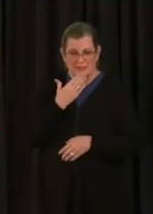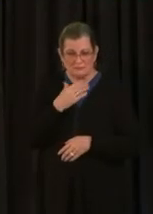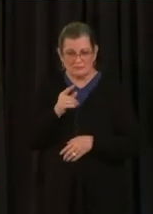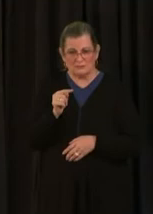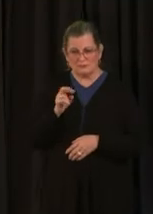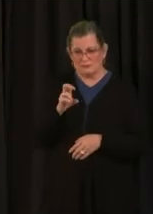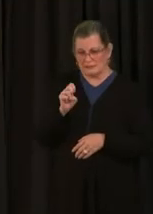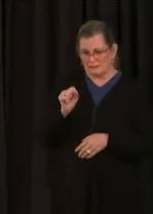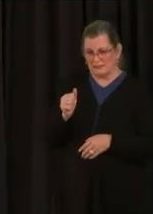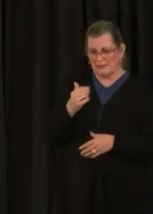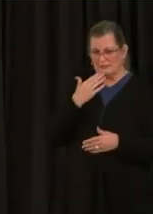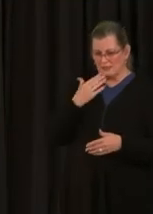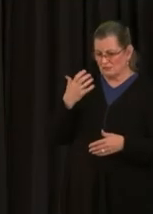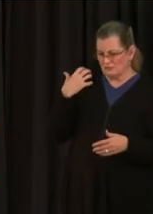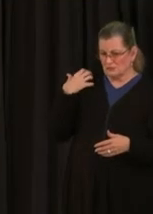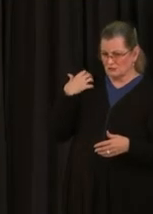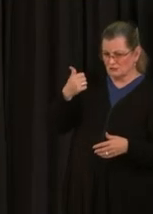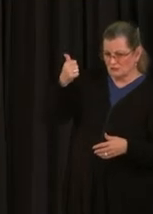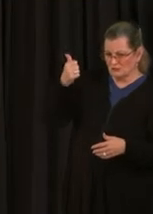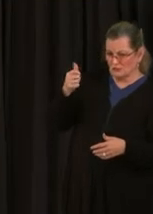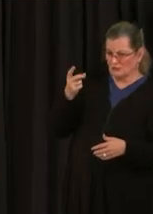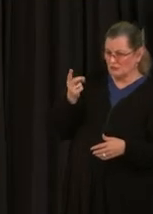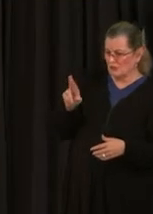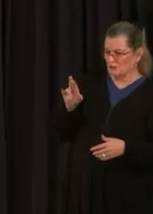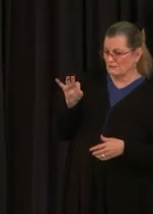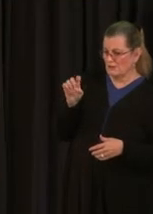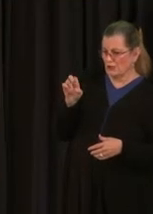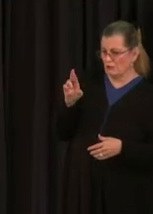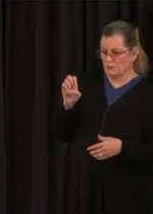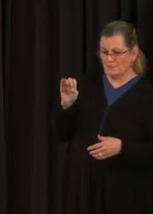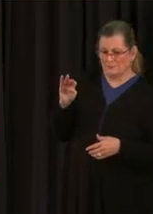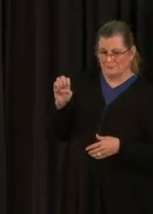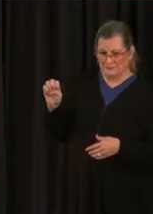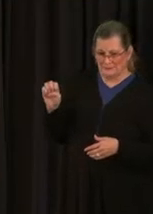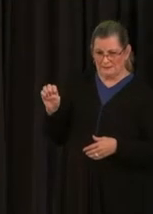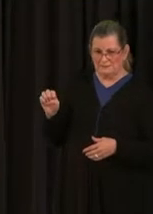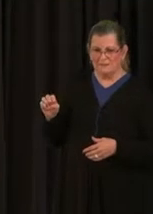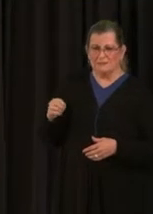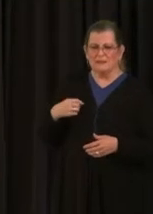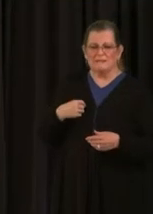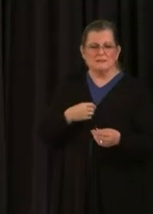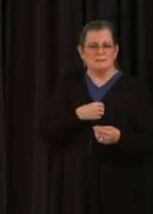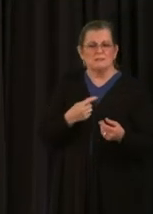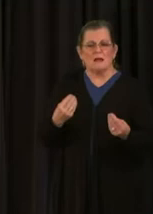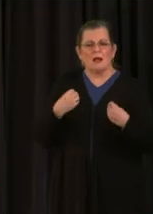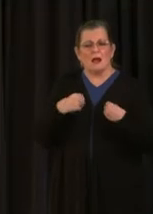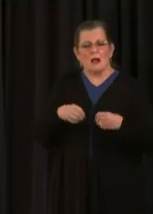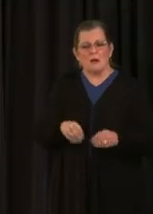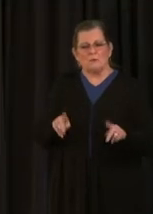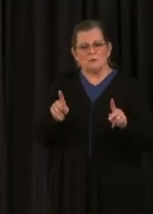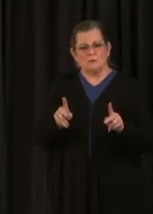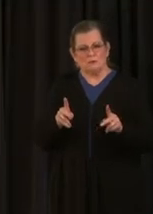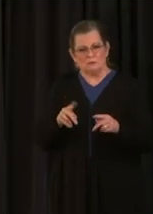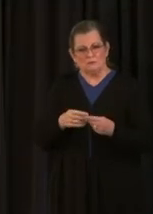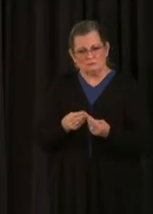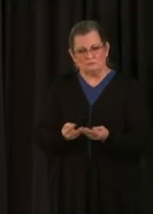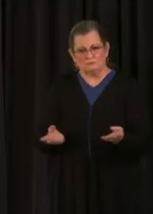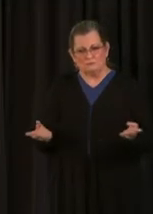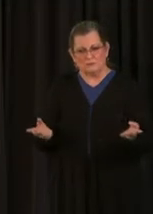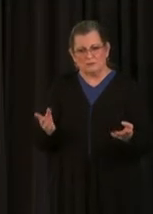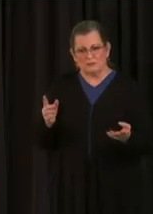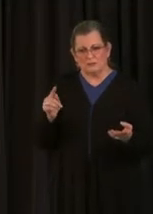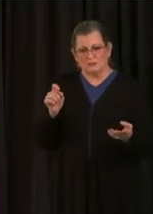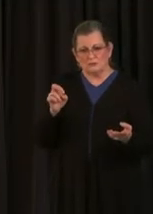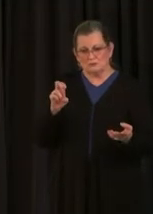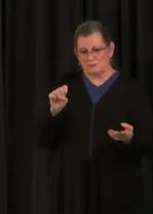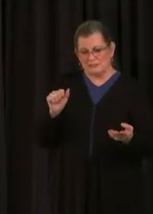continuous basis, and we do regularly monitor our employee compliance with that. We also offer,